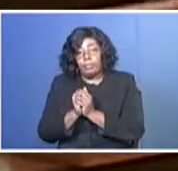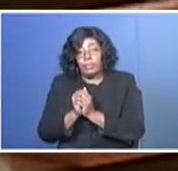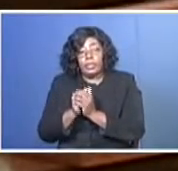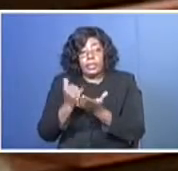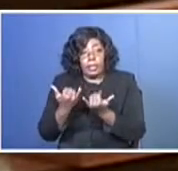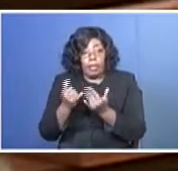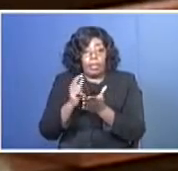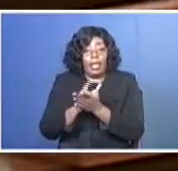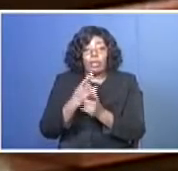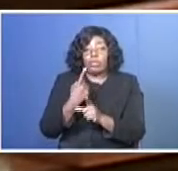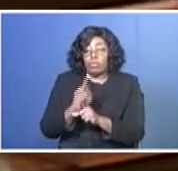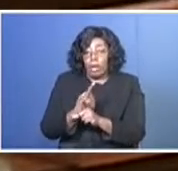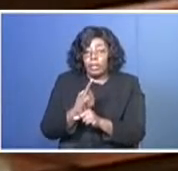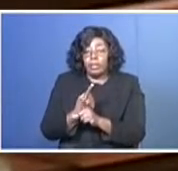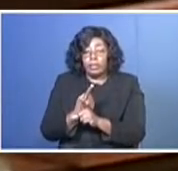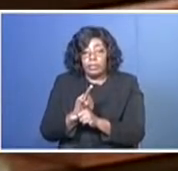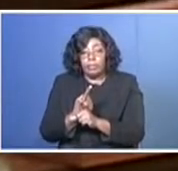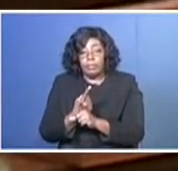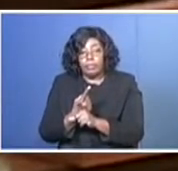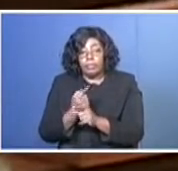right, we